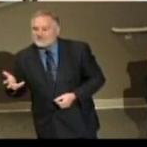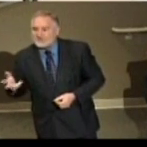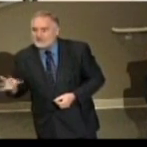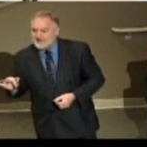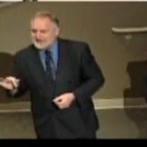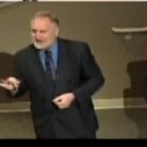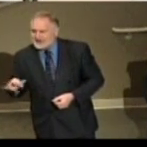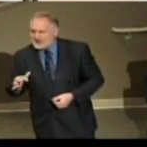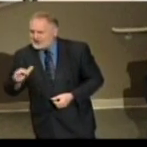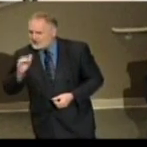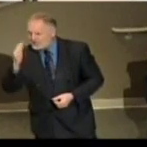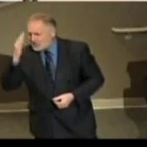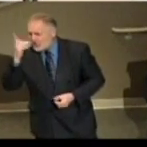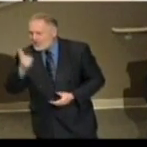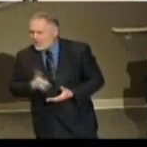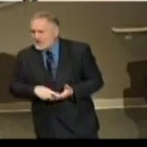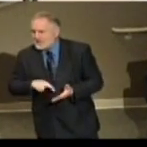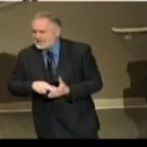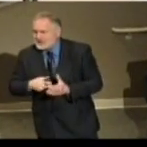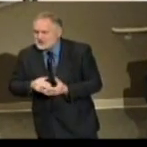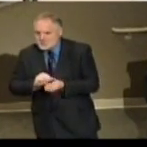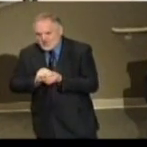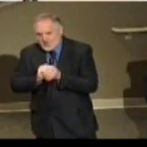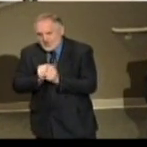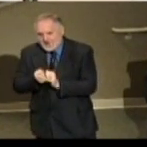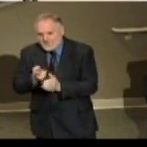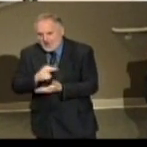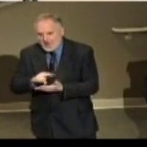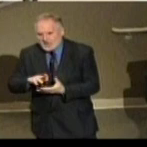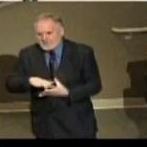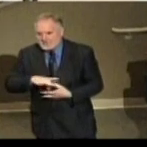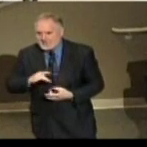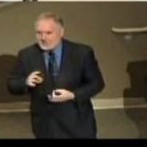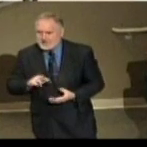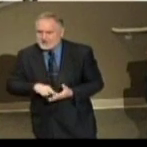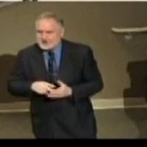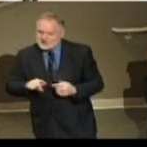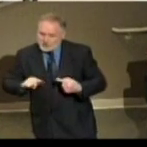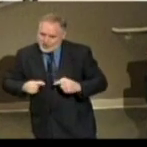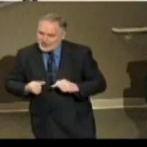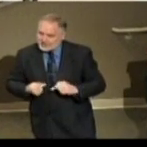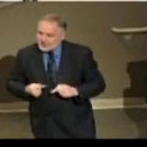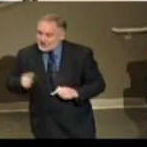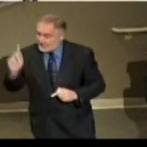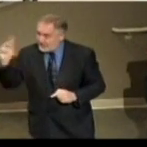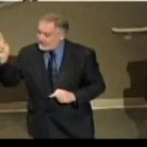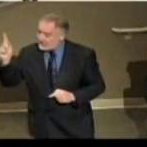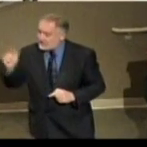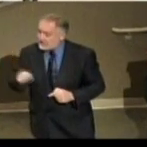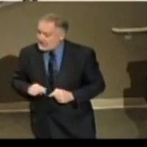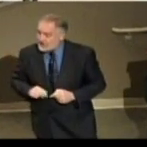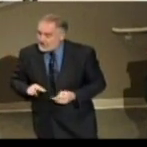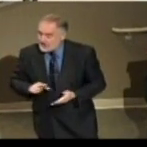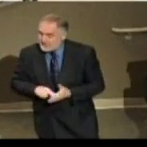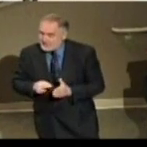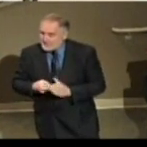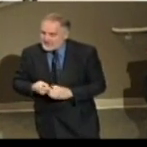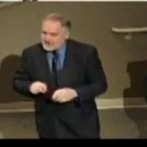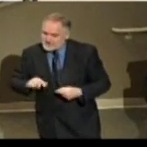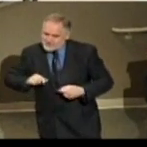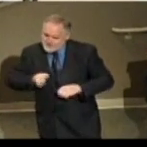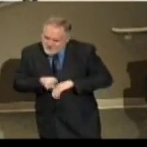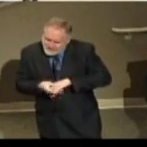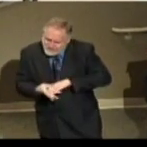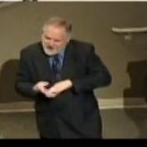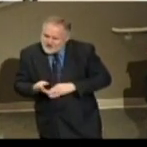Do you know what it means to grieve the Holy Spirit? It means to hurt him. It means to inflict pain